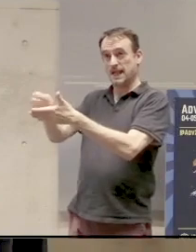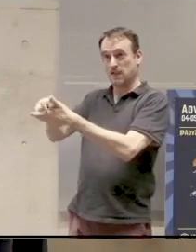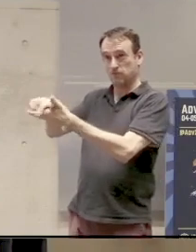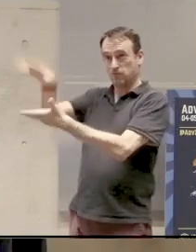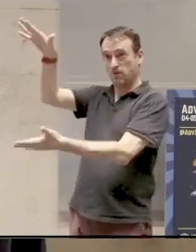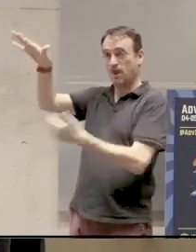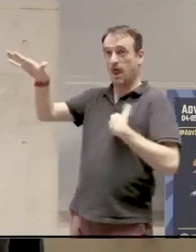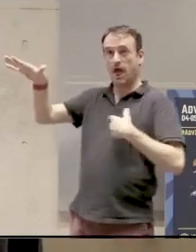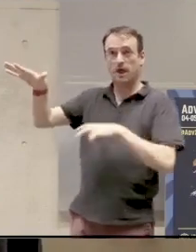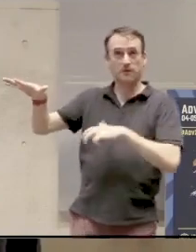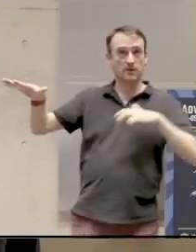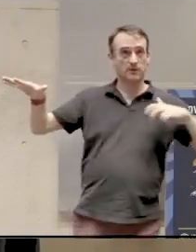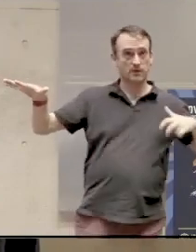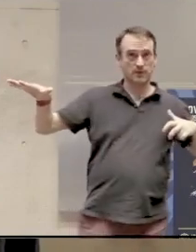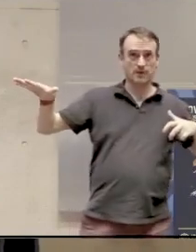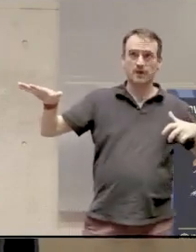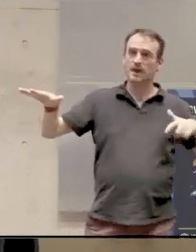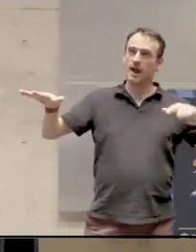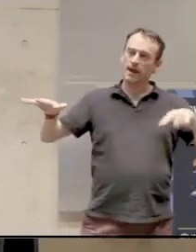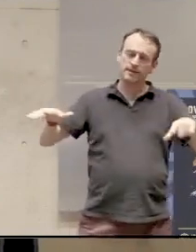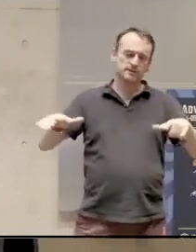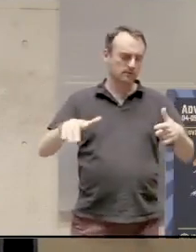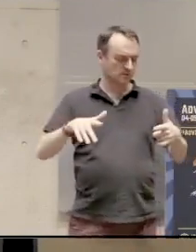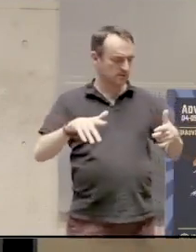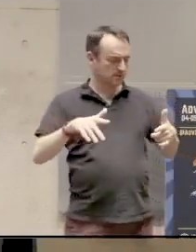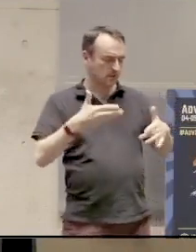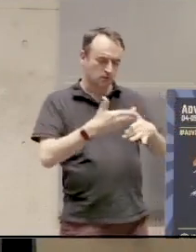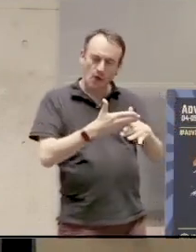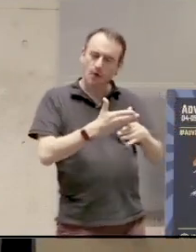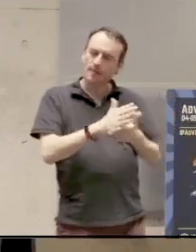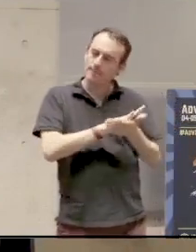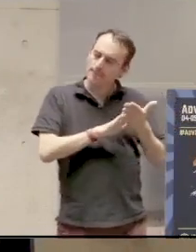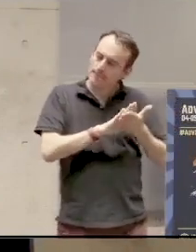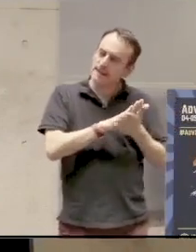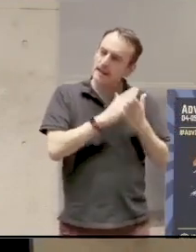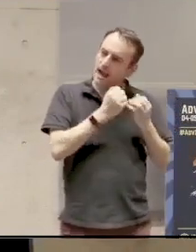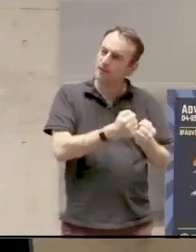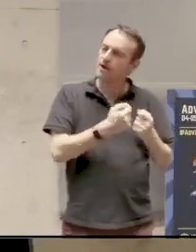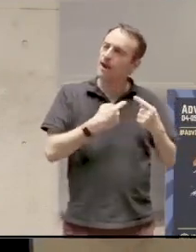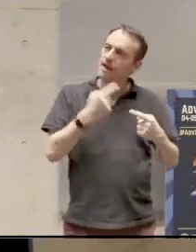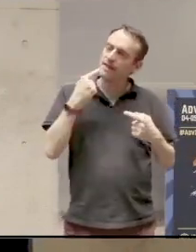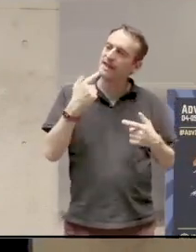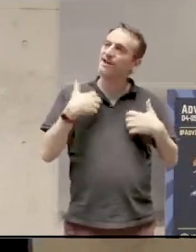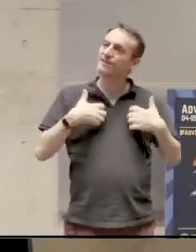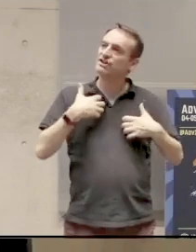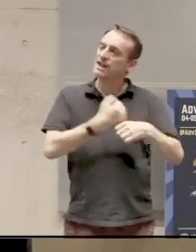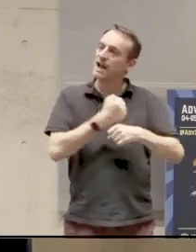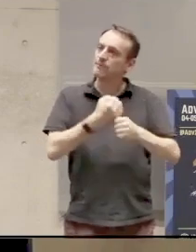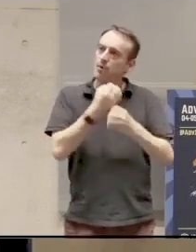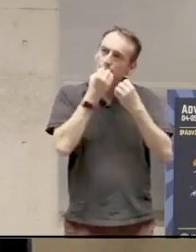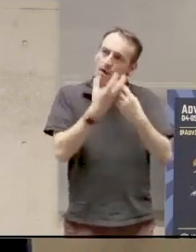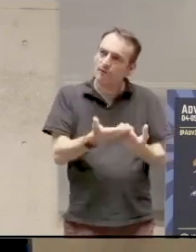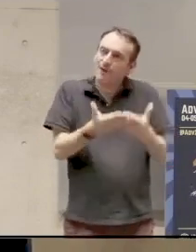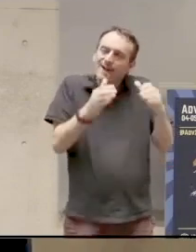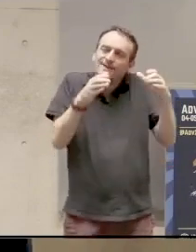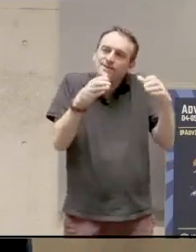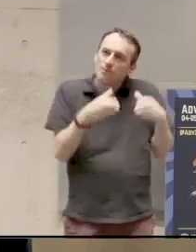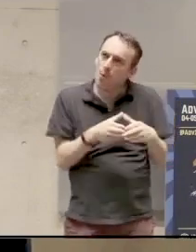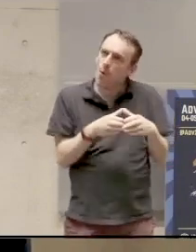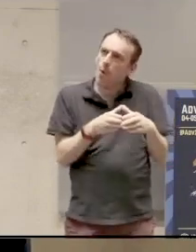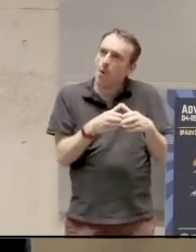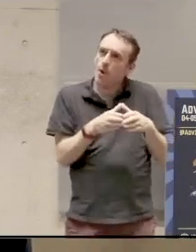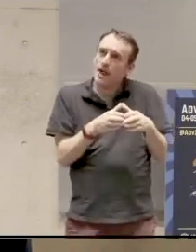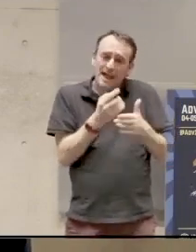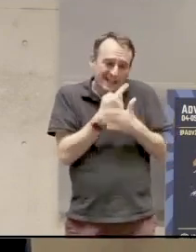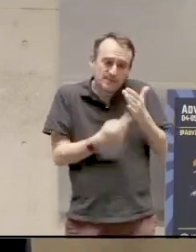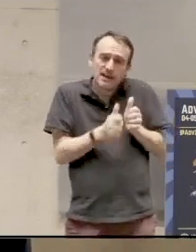money out of something that's meaningful. And like the thing that makes adventure games wonderful is that they are smaller, more personal enterprises